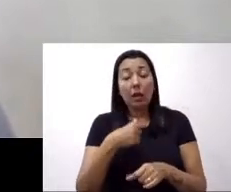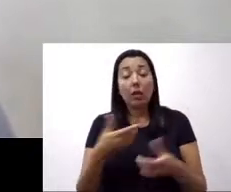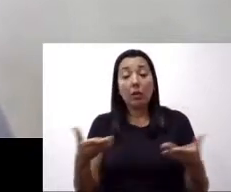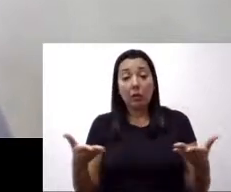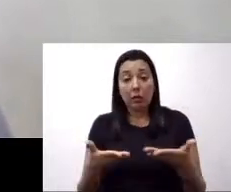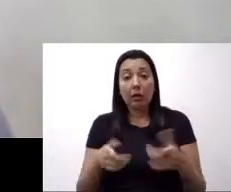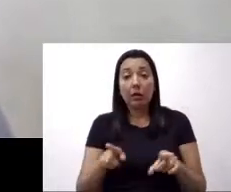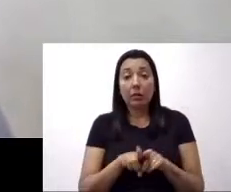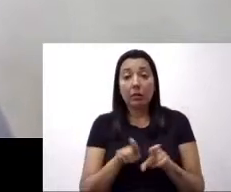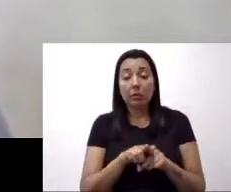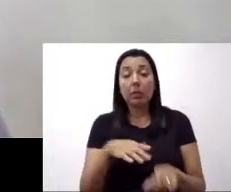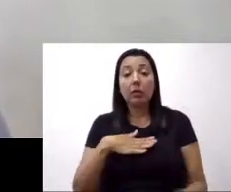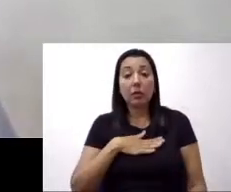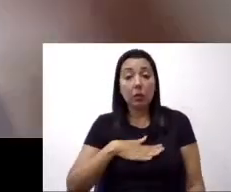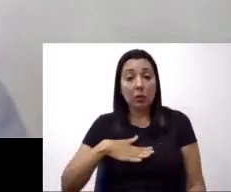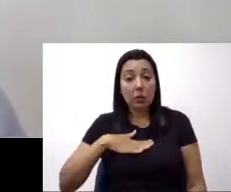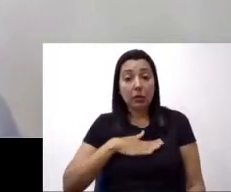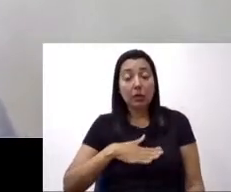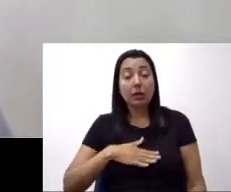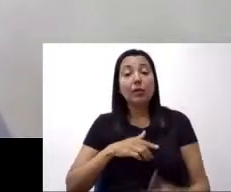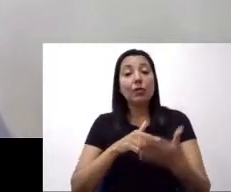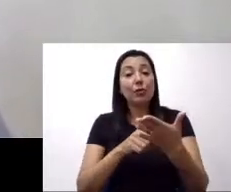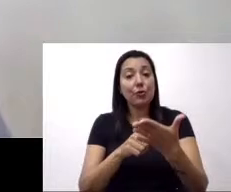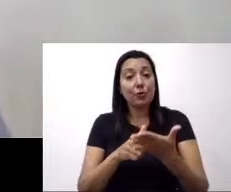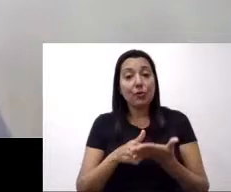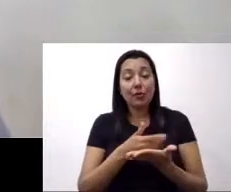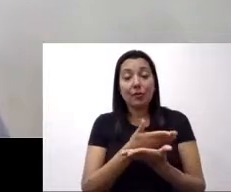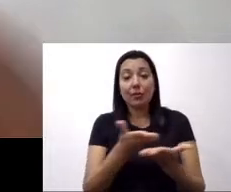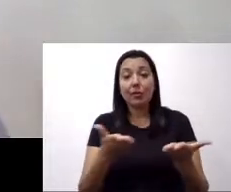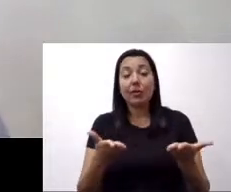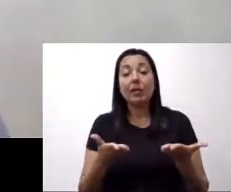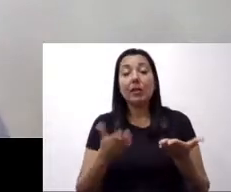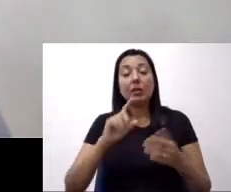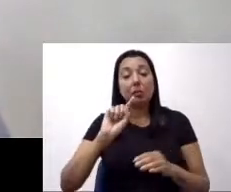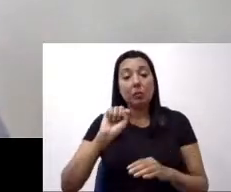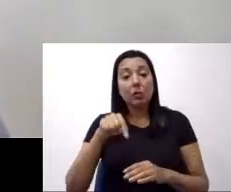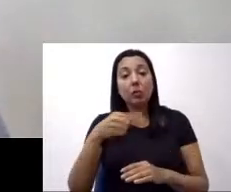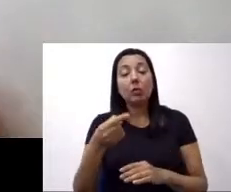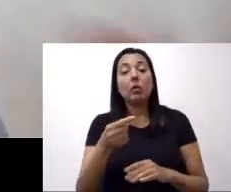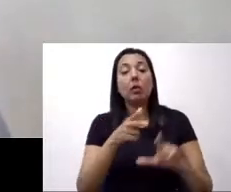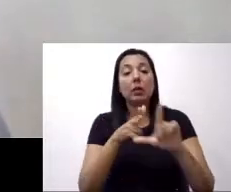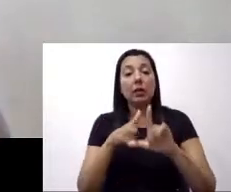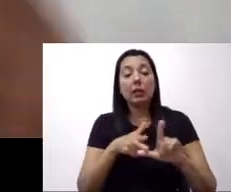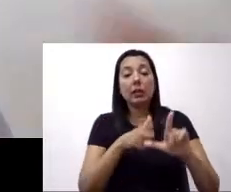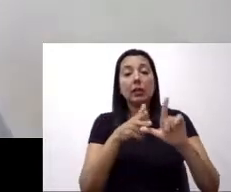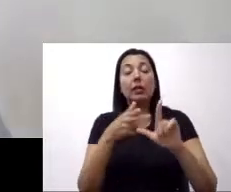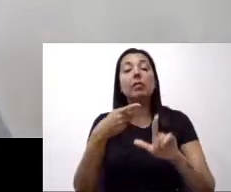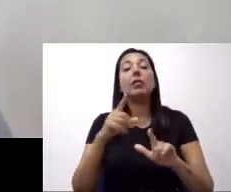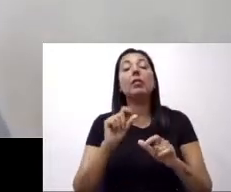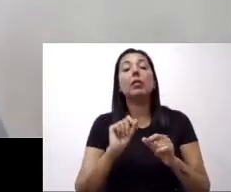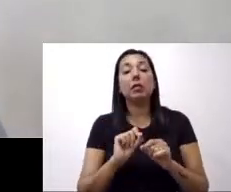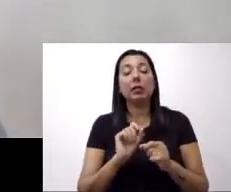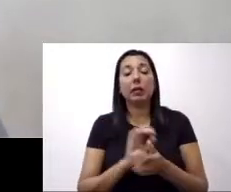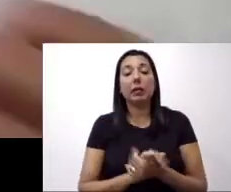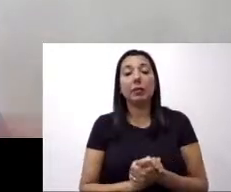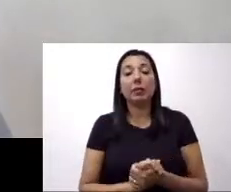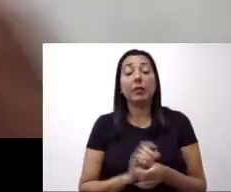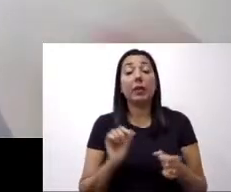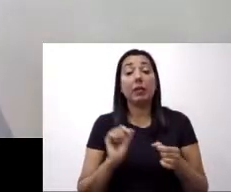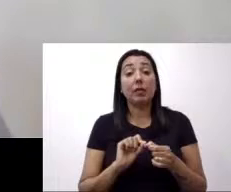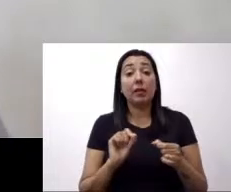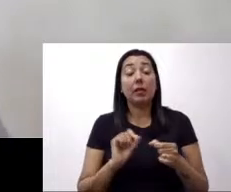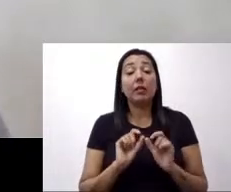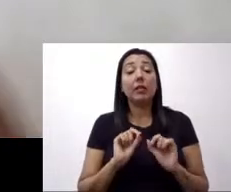to invite you for the next webinar that is going to be on the 10th of June about